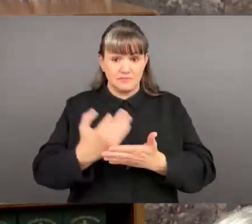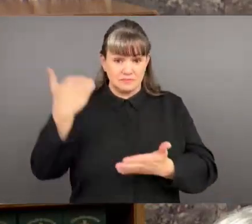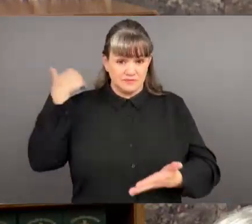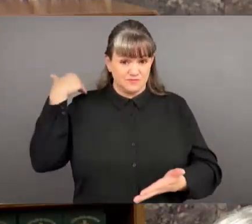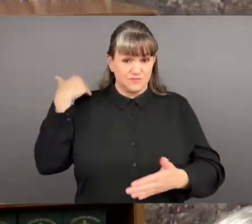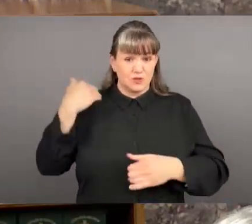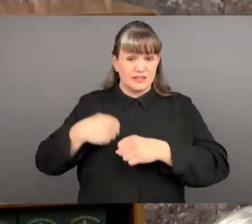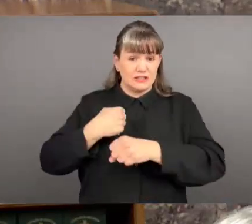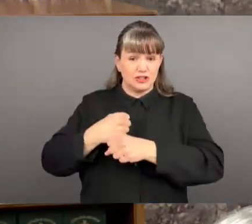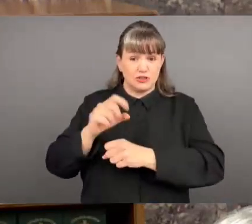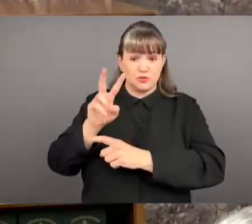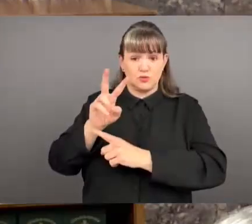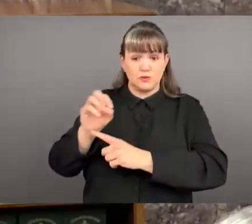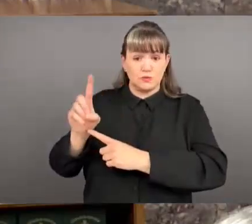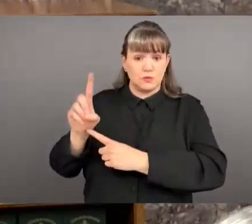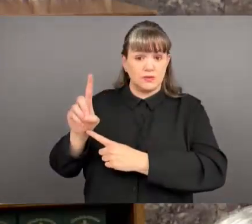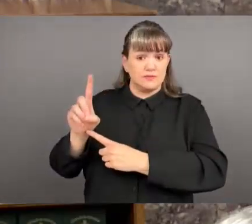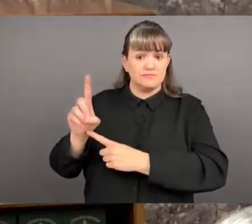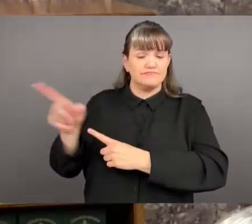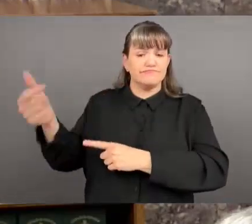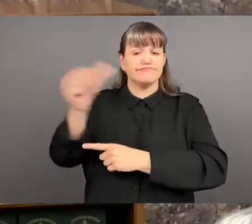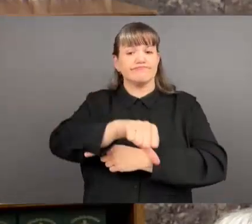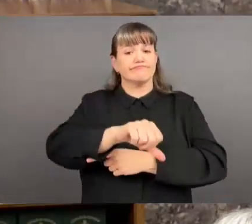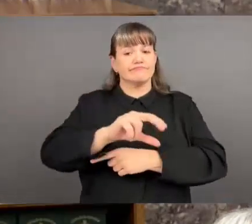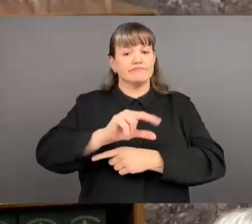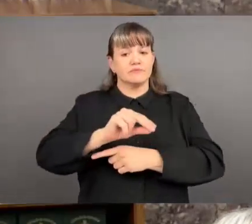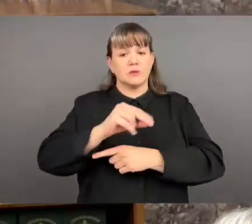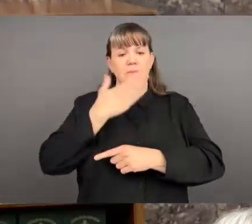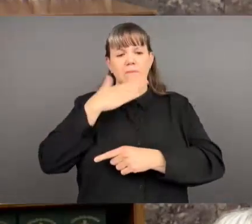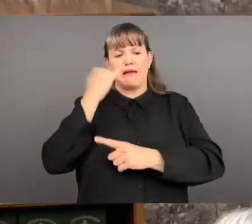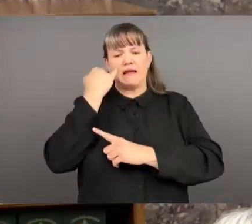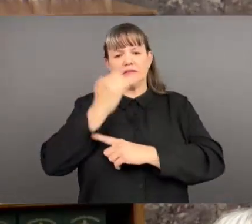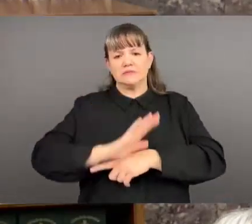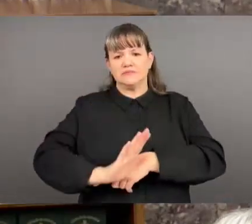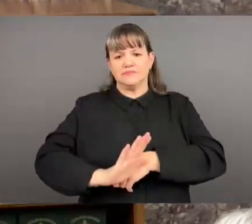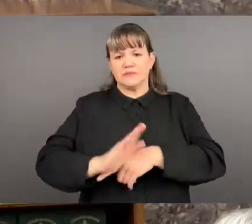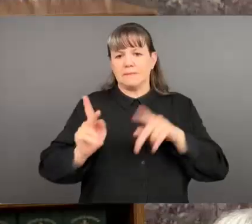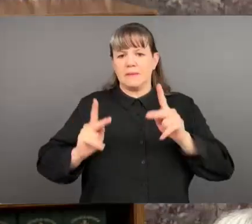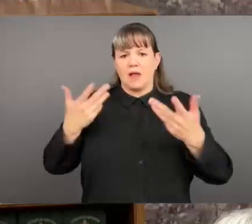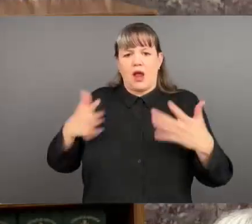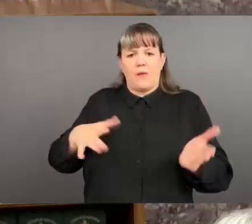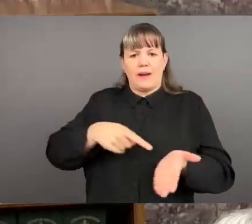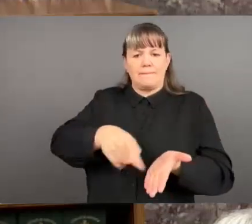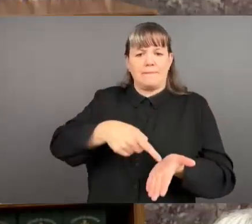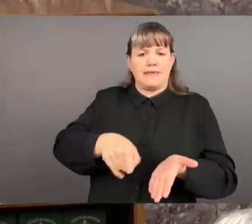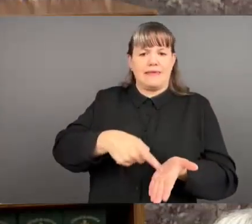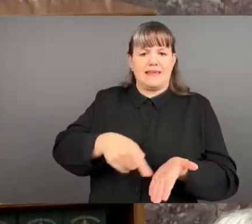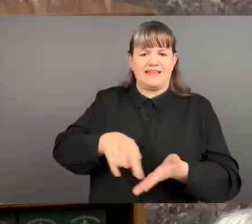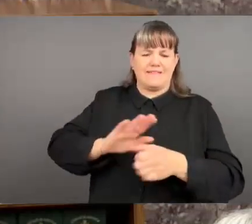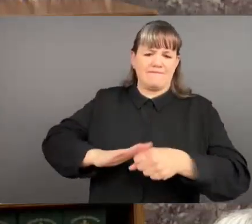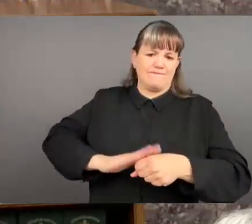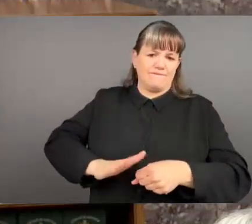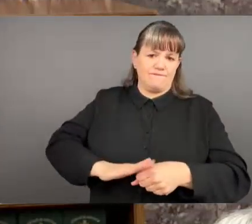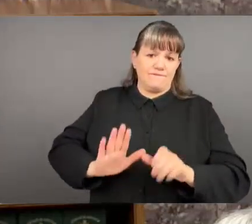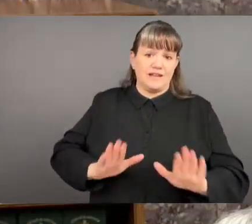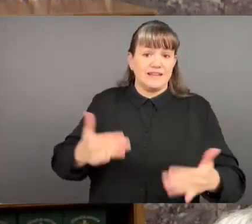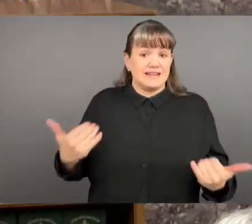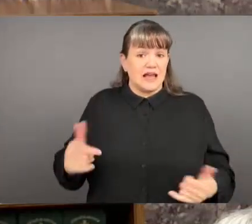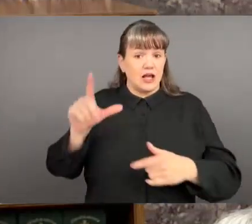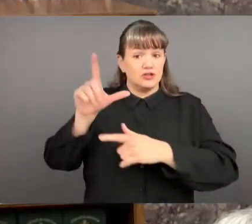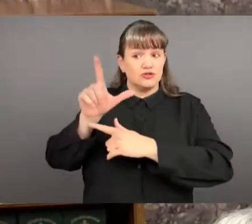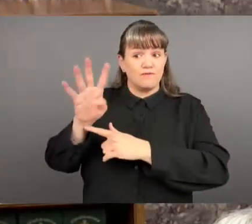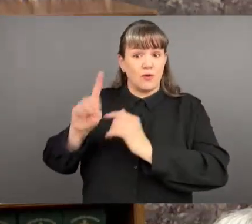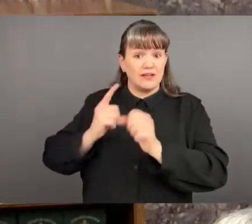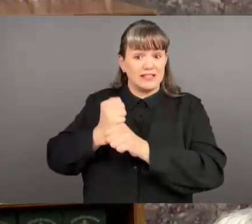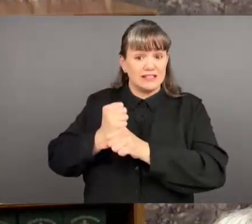enough. Now, 24 years later, when prices have gone absolutely through the roof, we're refusing to hear that same